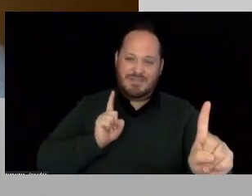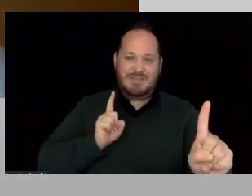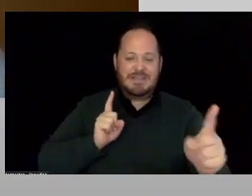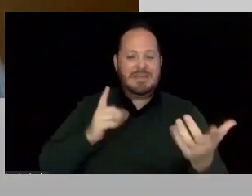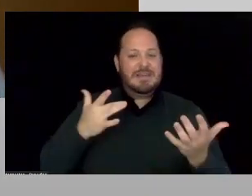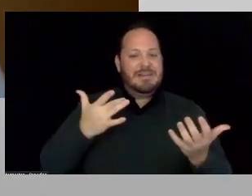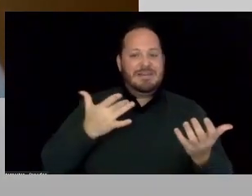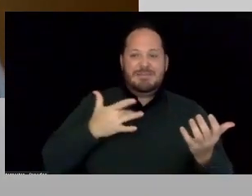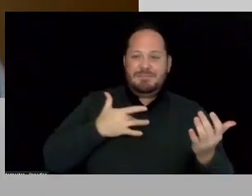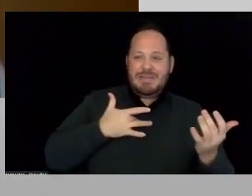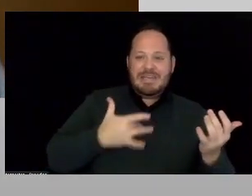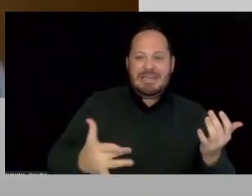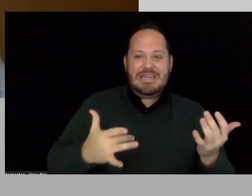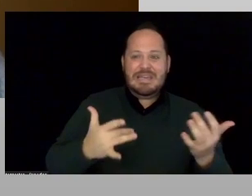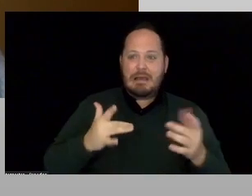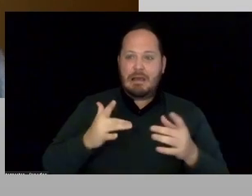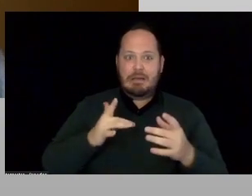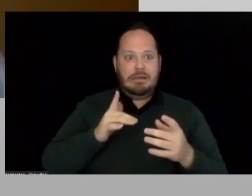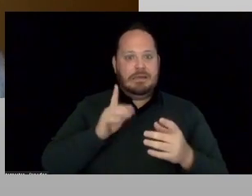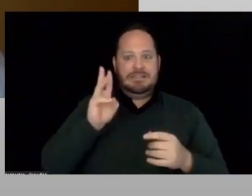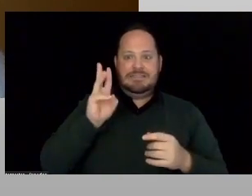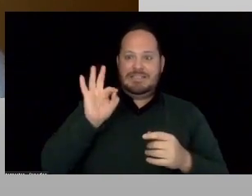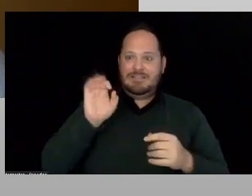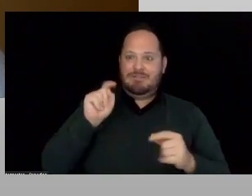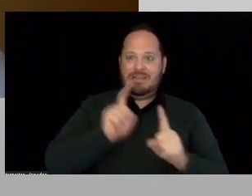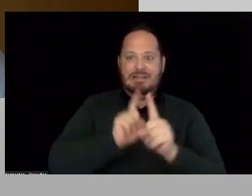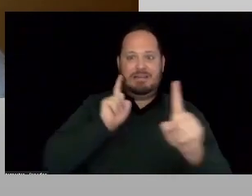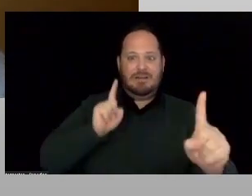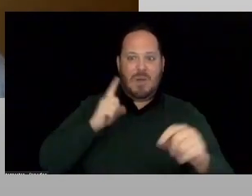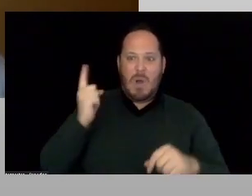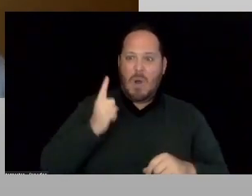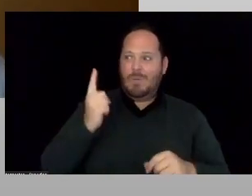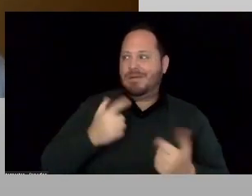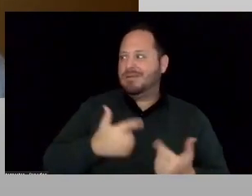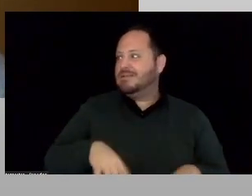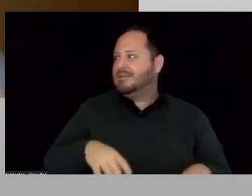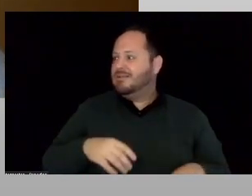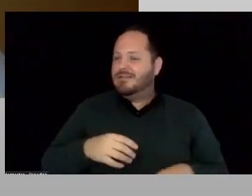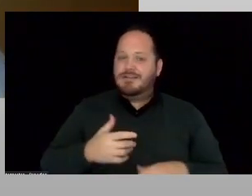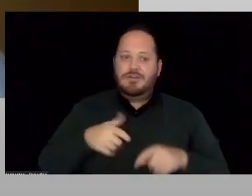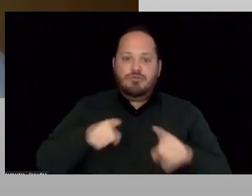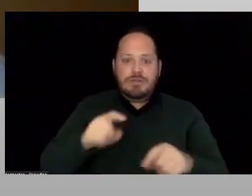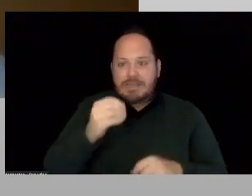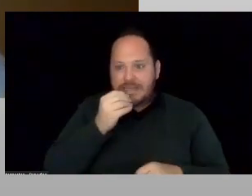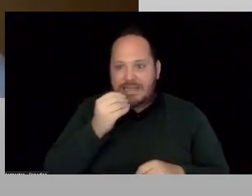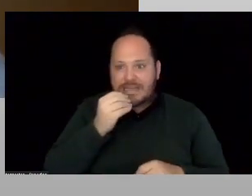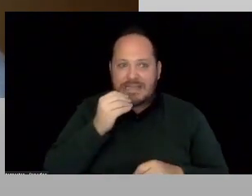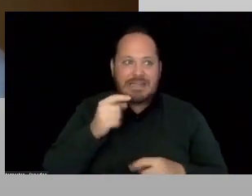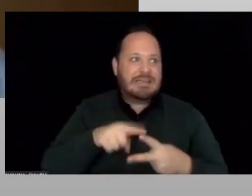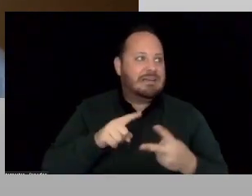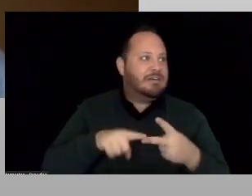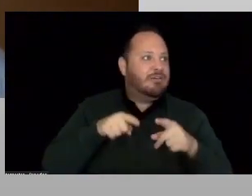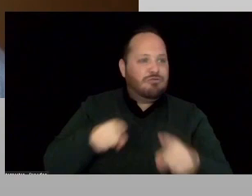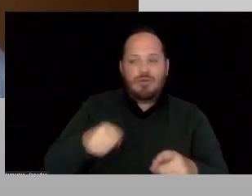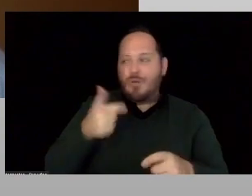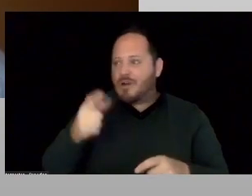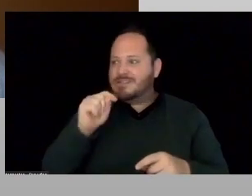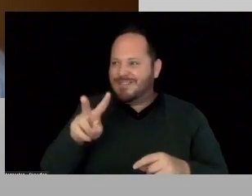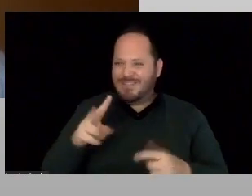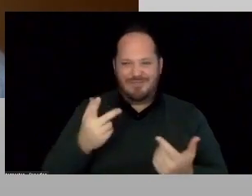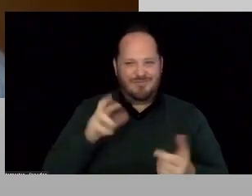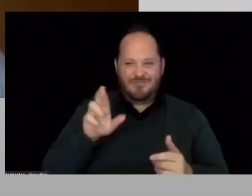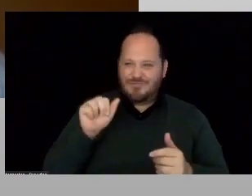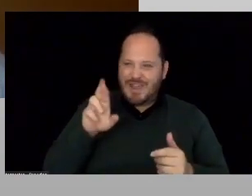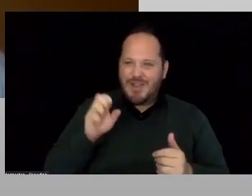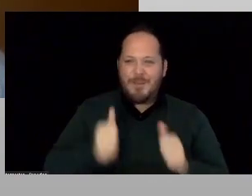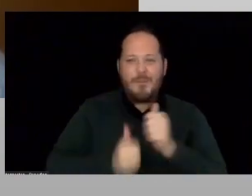you don't stand 6 feet away from someone if you're eating with them or if you're watching television or talking to them. You just really need to think that way. 6 feet away at